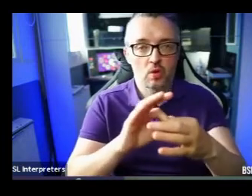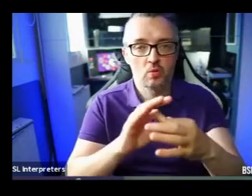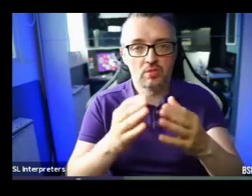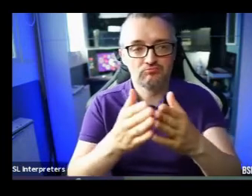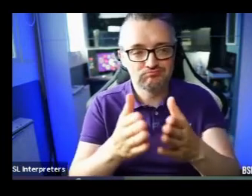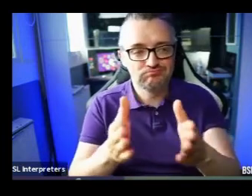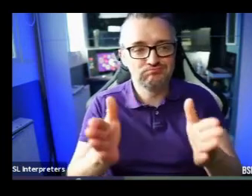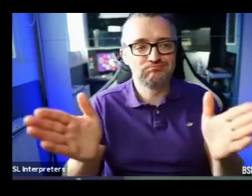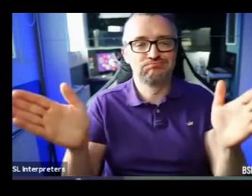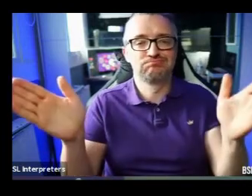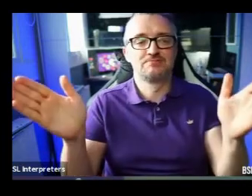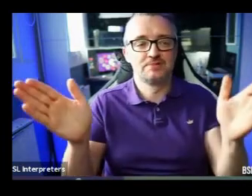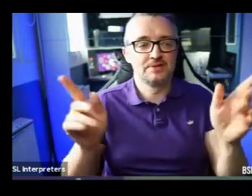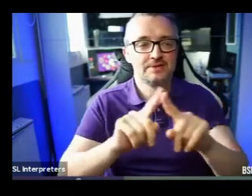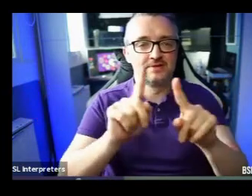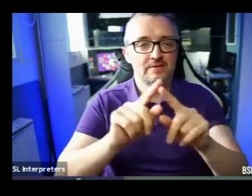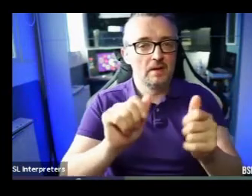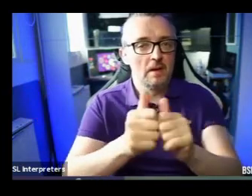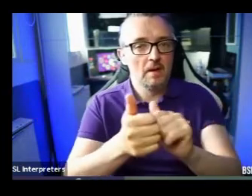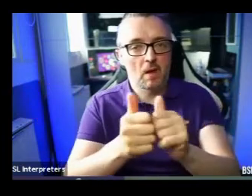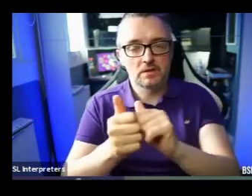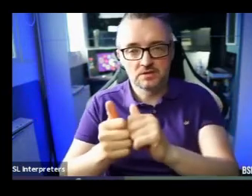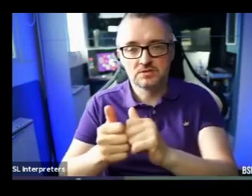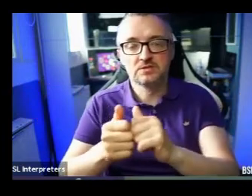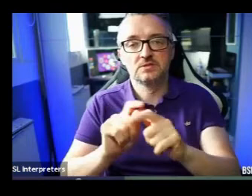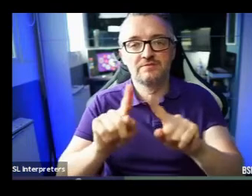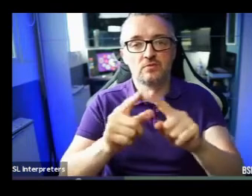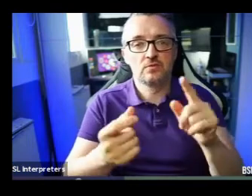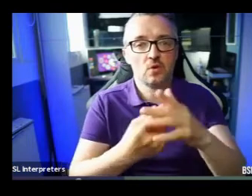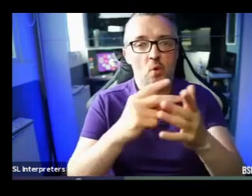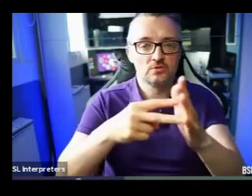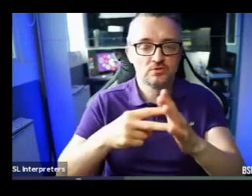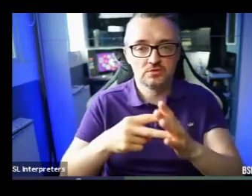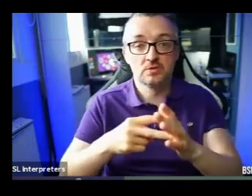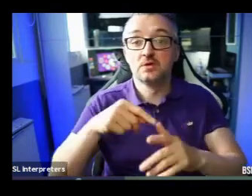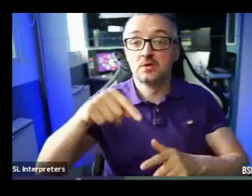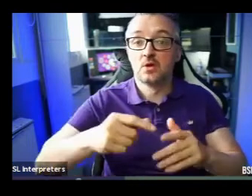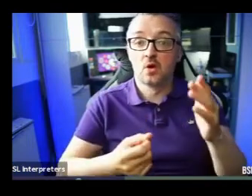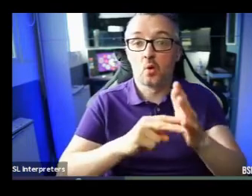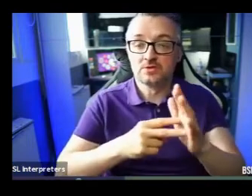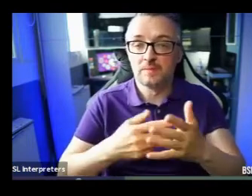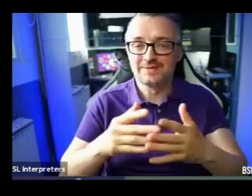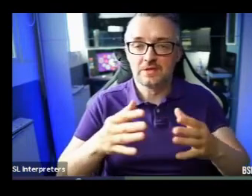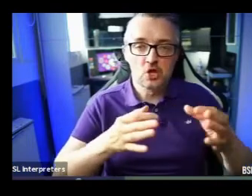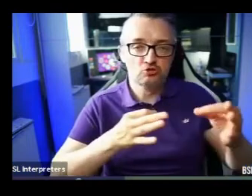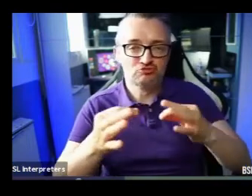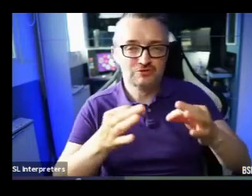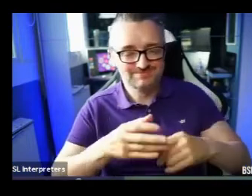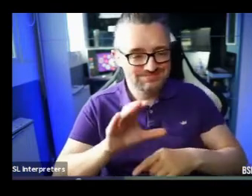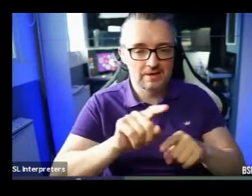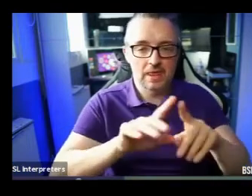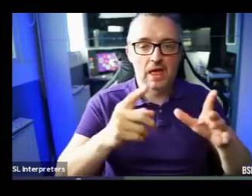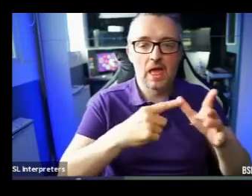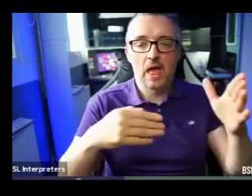closely with a broader array of partners and emerging organisations. Now, some of these organisations have been